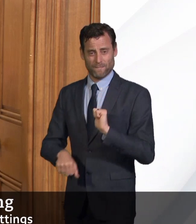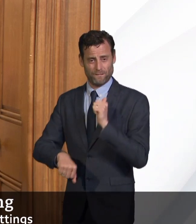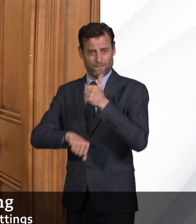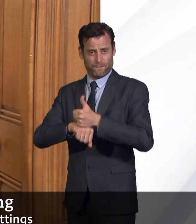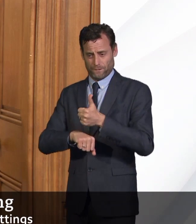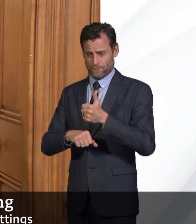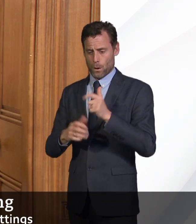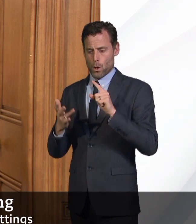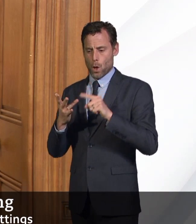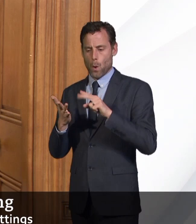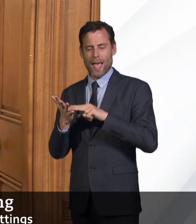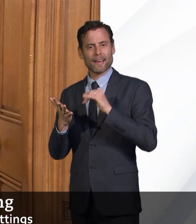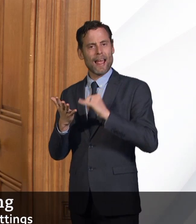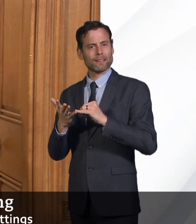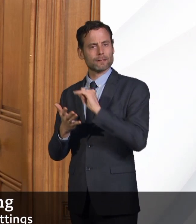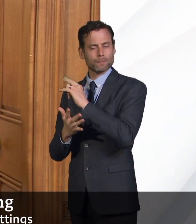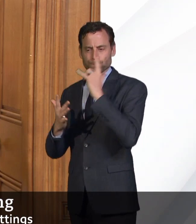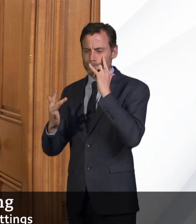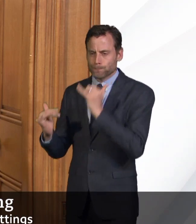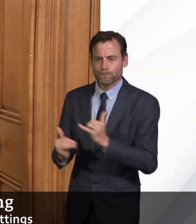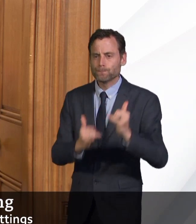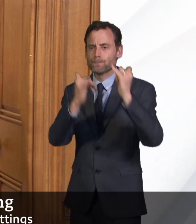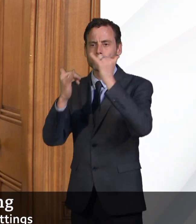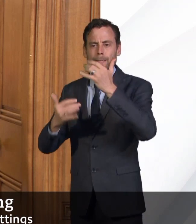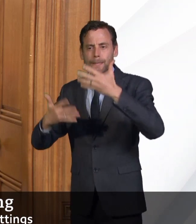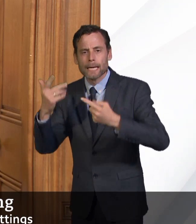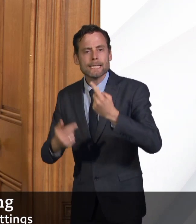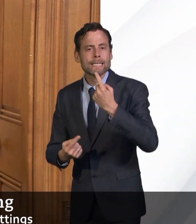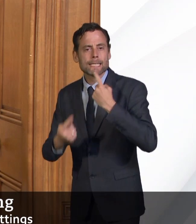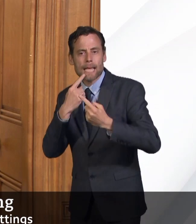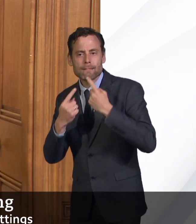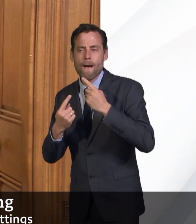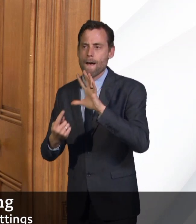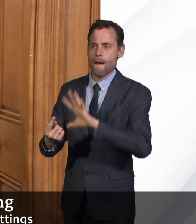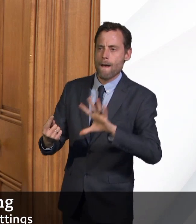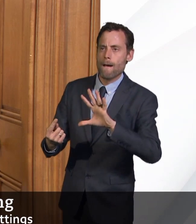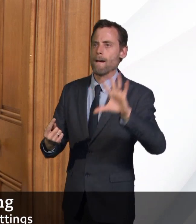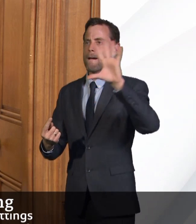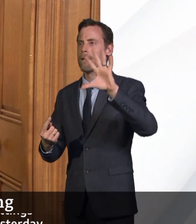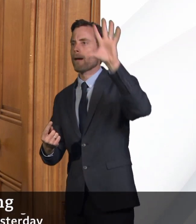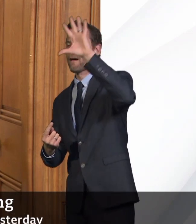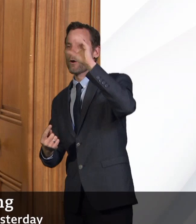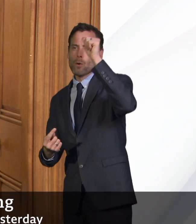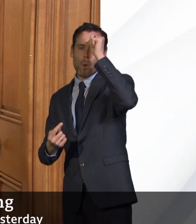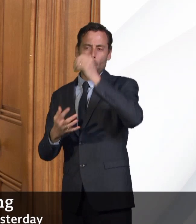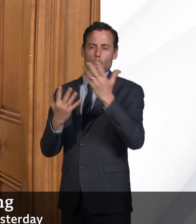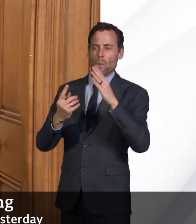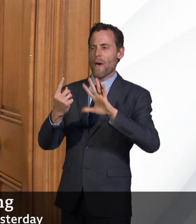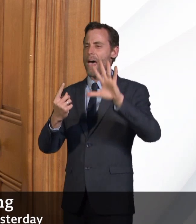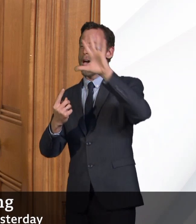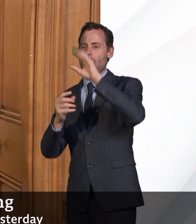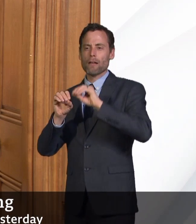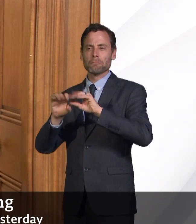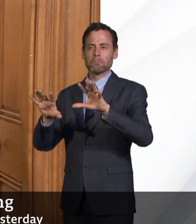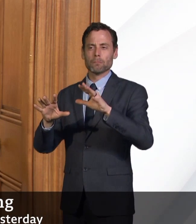by ONS, where we are doing sample data, testing people to get an understanding of the prevalence of this